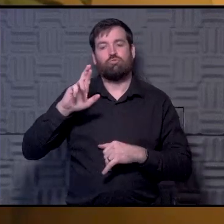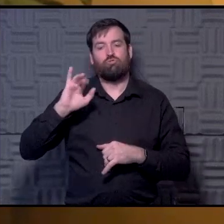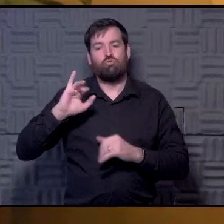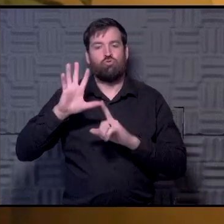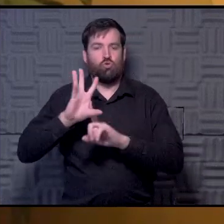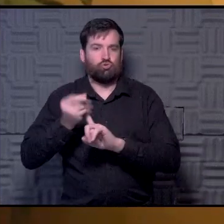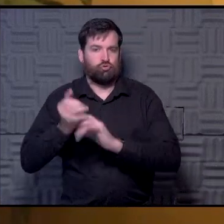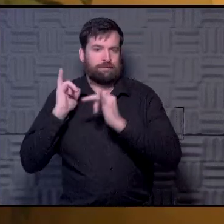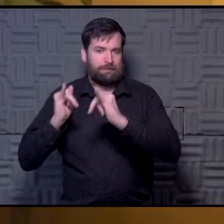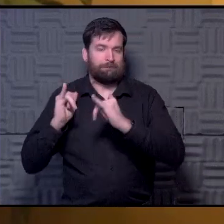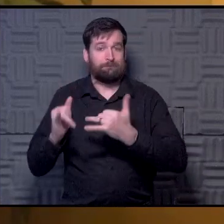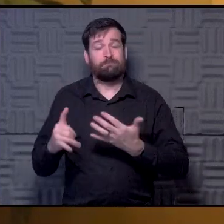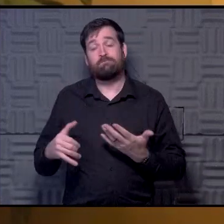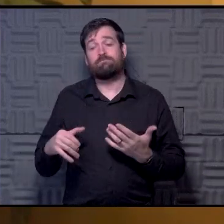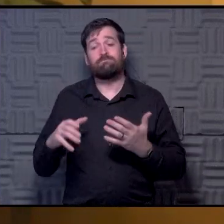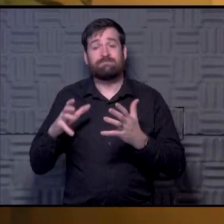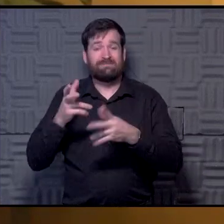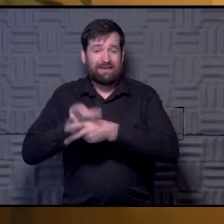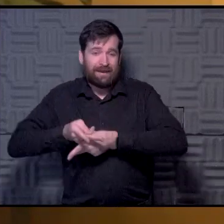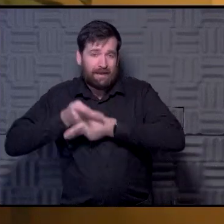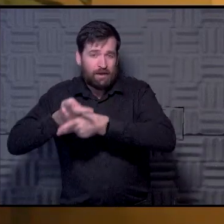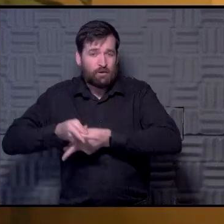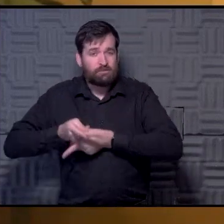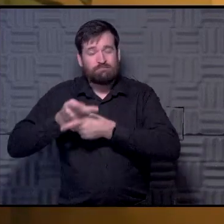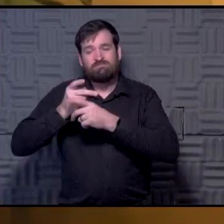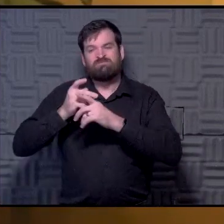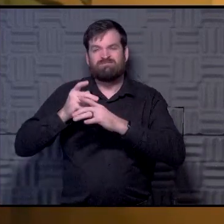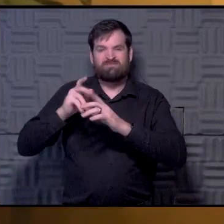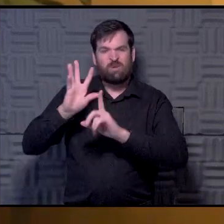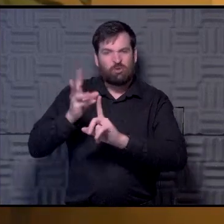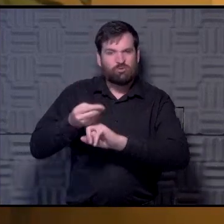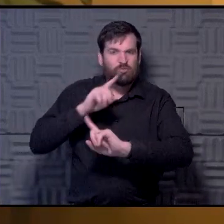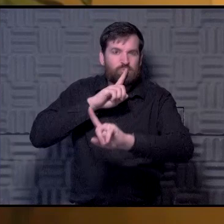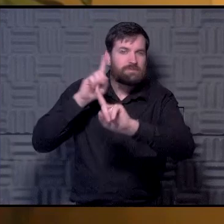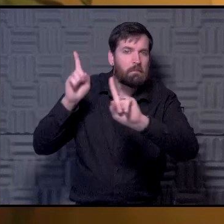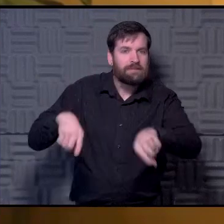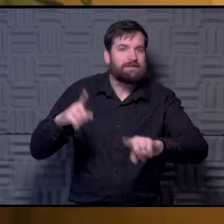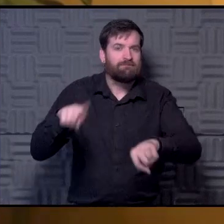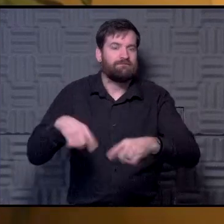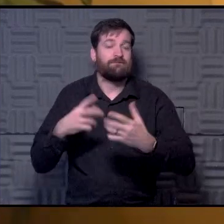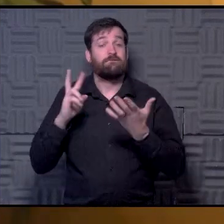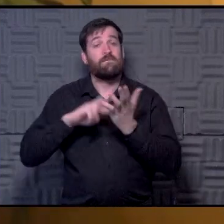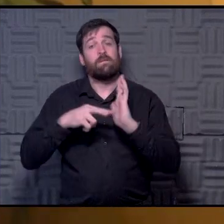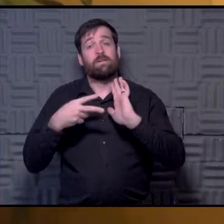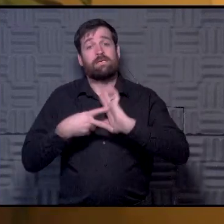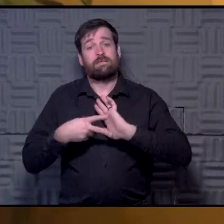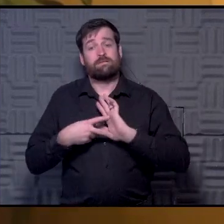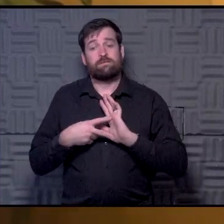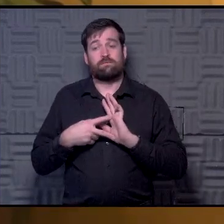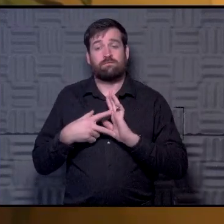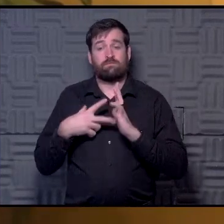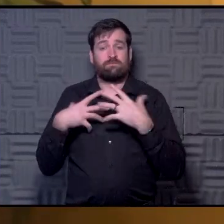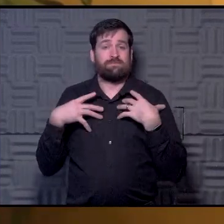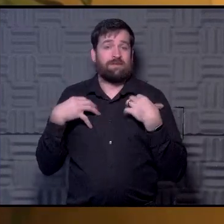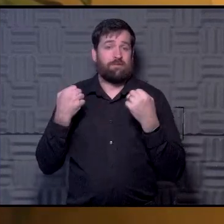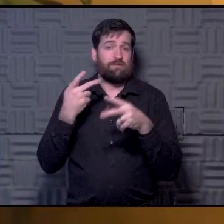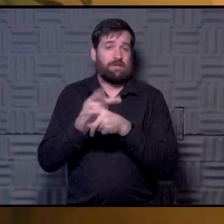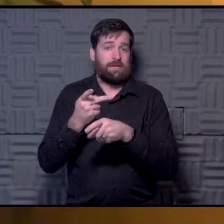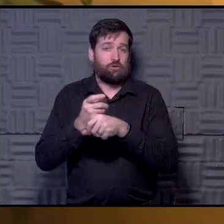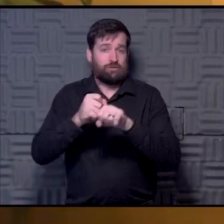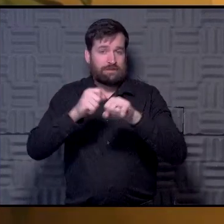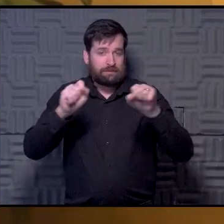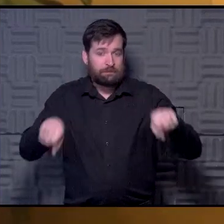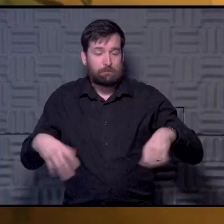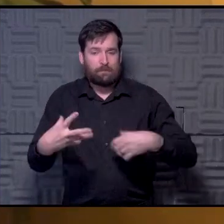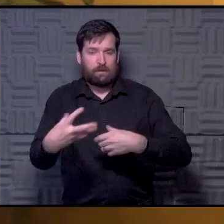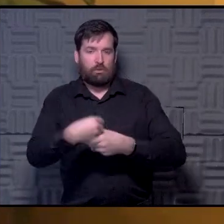is often more culturally resonant or at least culturally responsive. So that means as a healthcare system, including